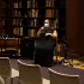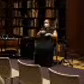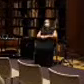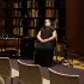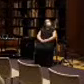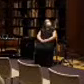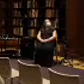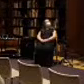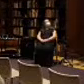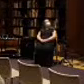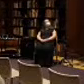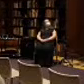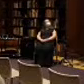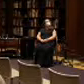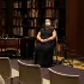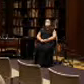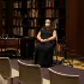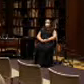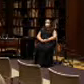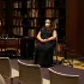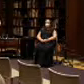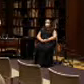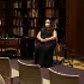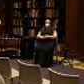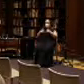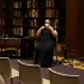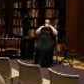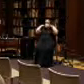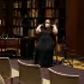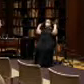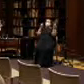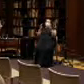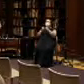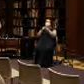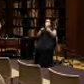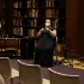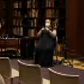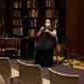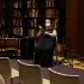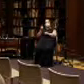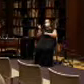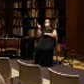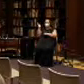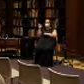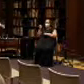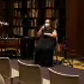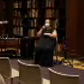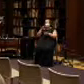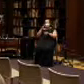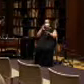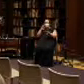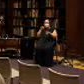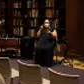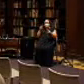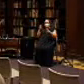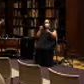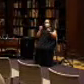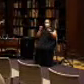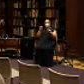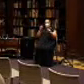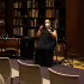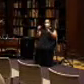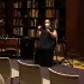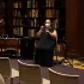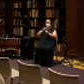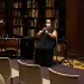on. So it's funny, as I was chatting with a friend about this talk, they were like, oh, you know, your title could be taken